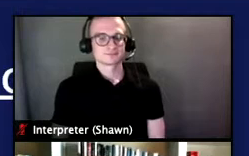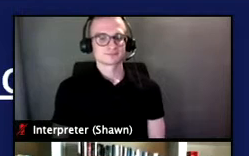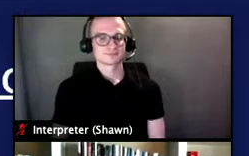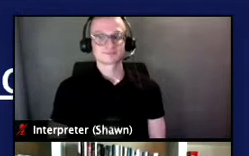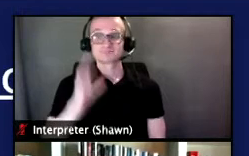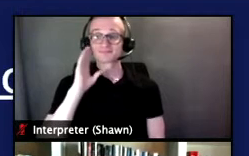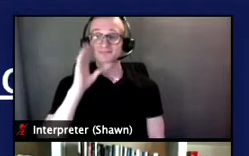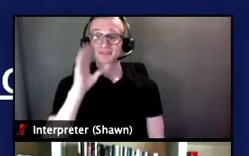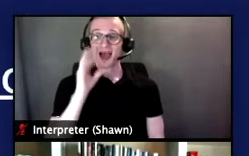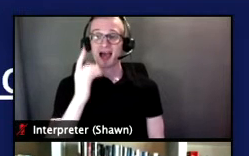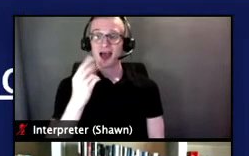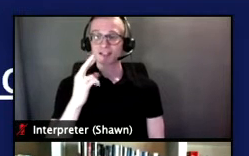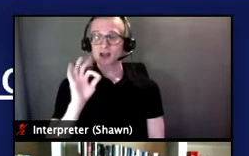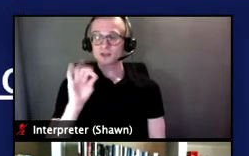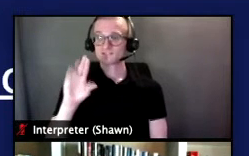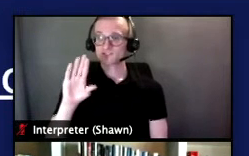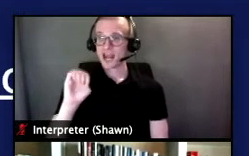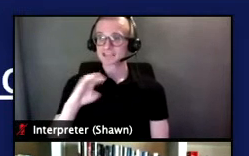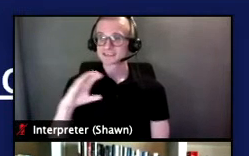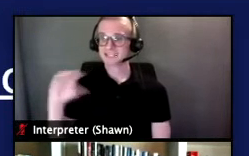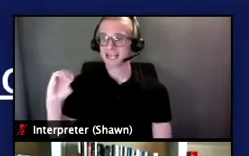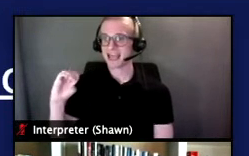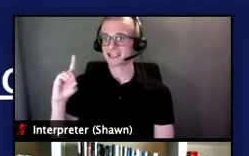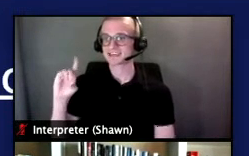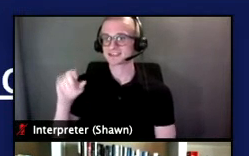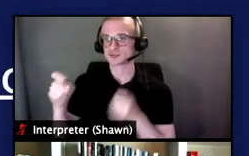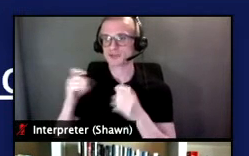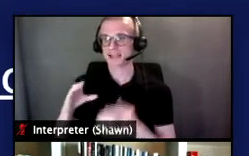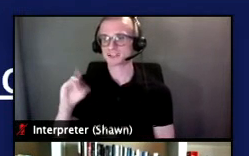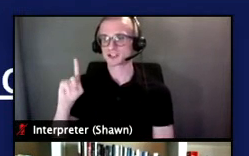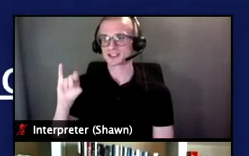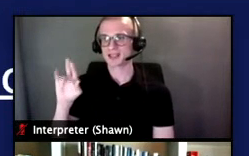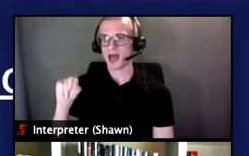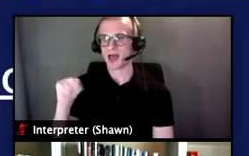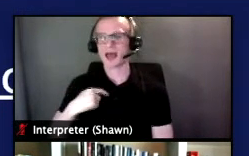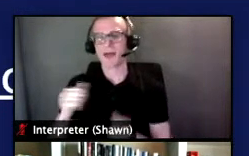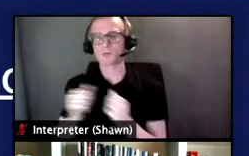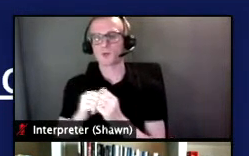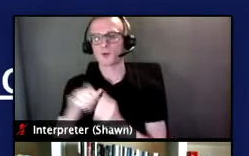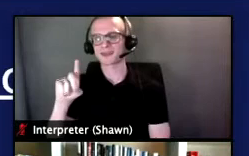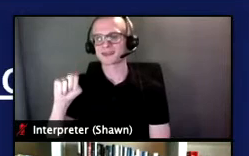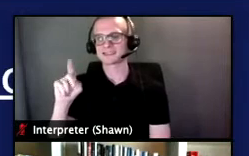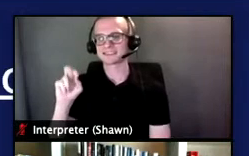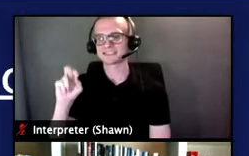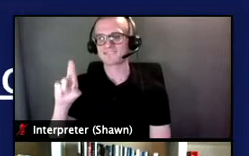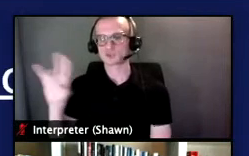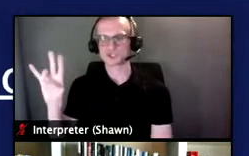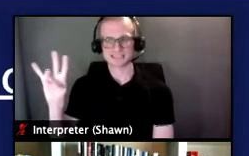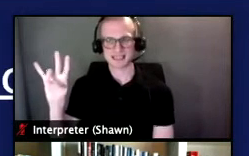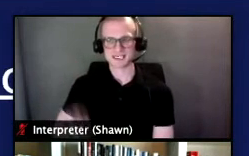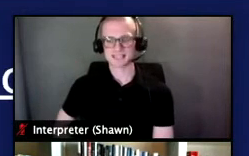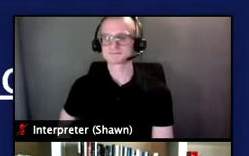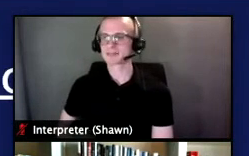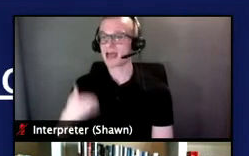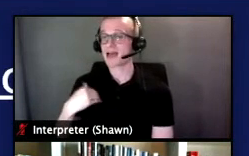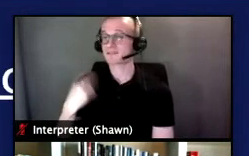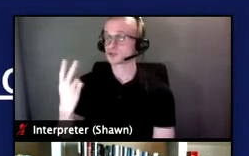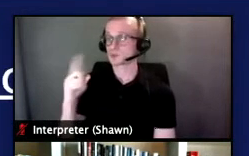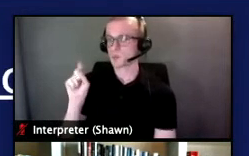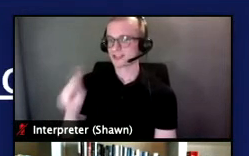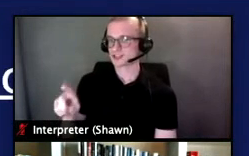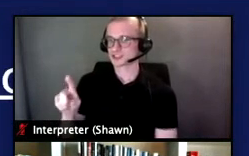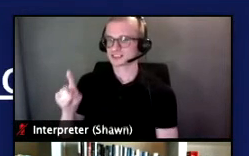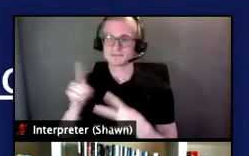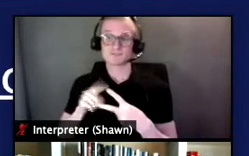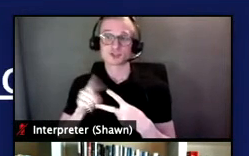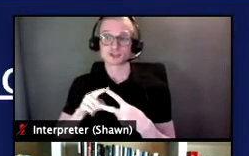Hi, Dr. France and Director Klein. It's Blair Miller with Denver 7. Kind of have 2 questions here. The first is about the